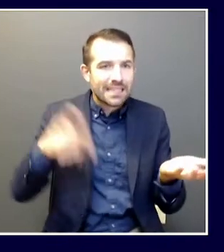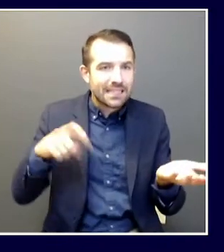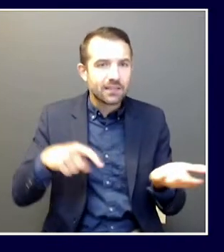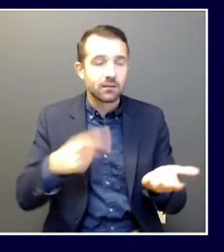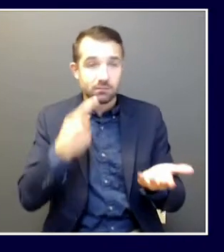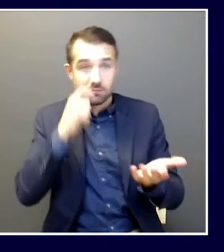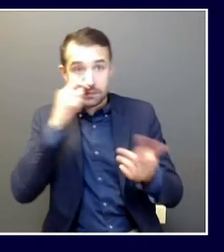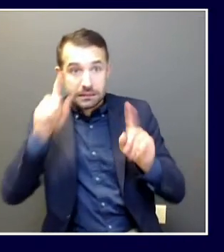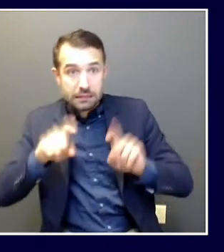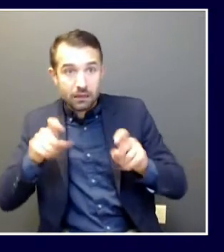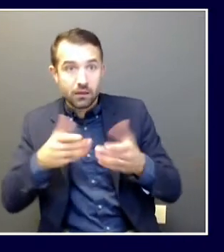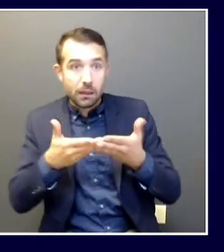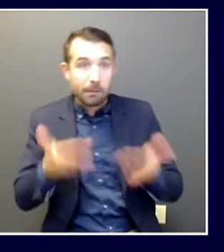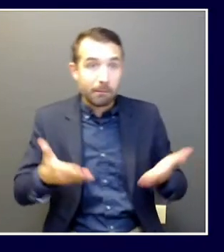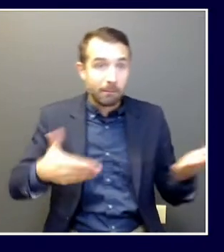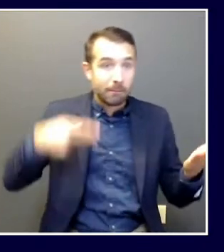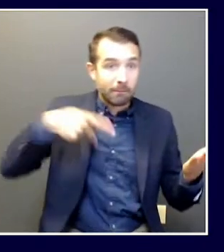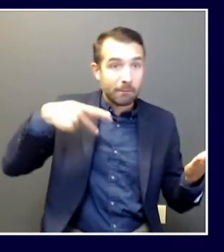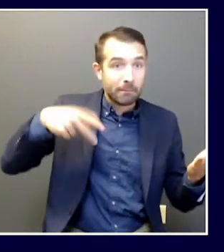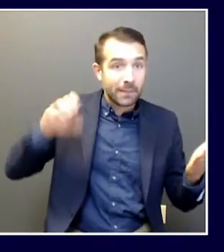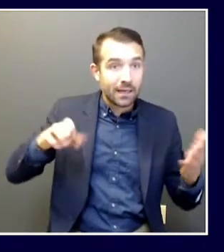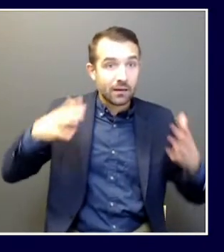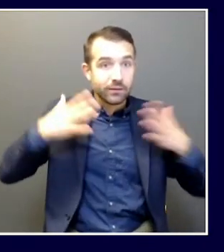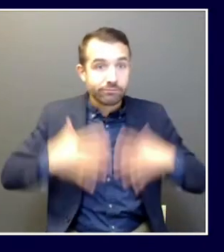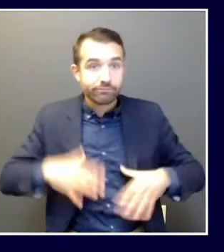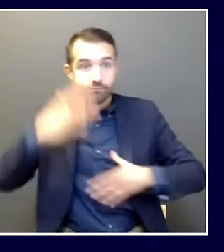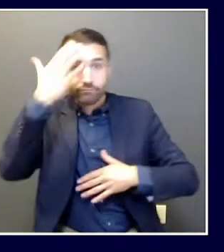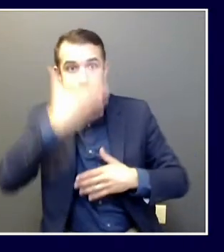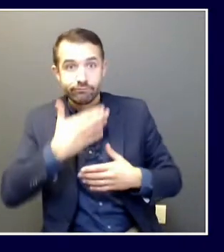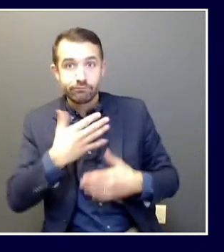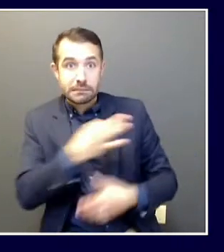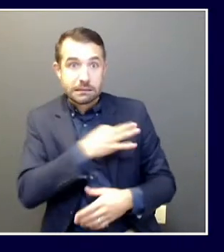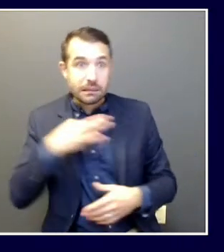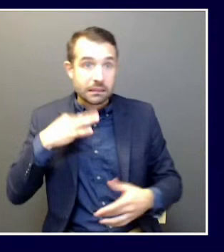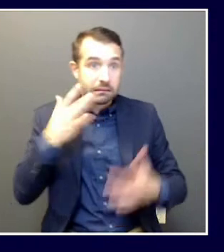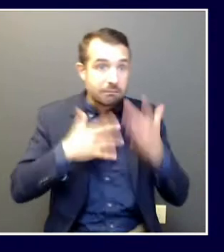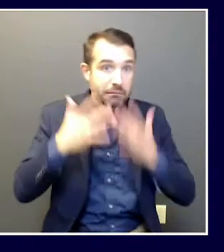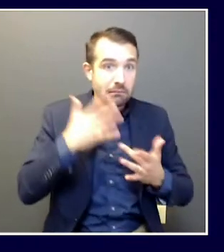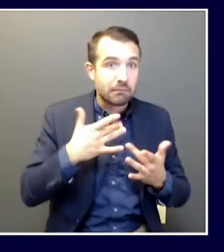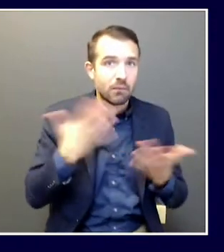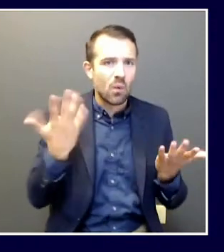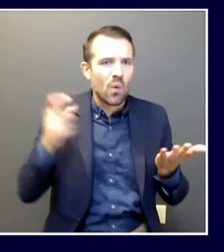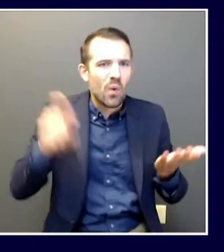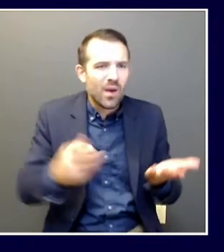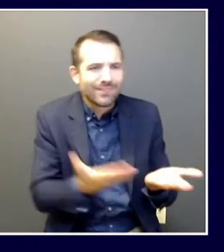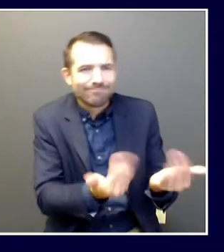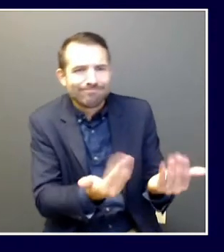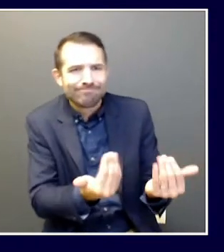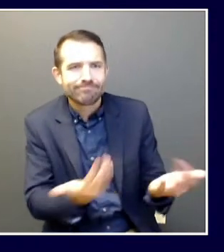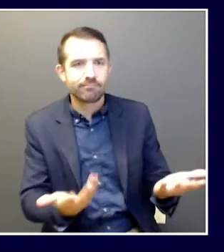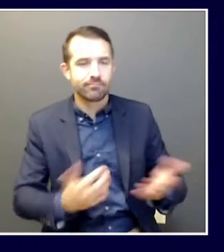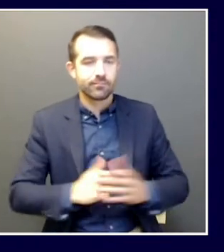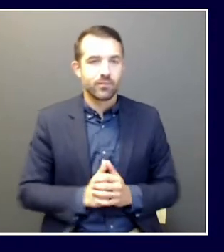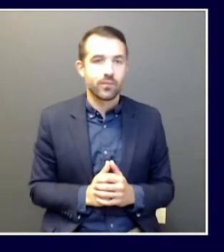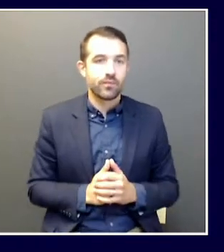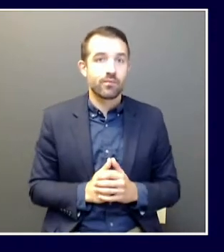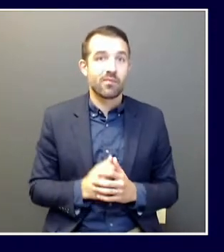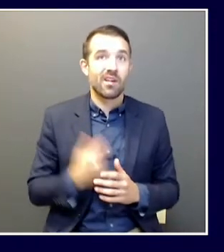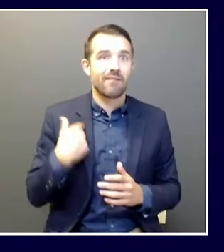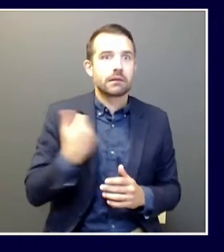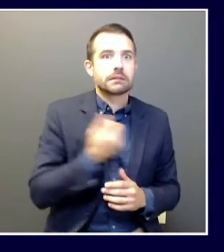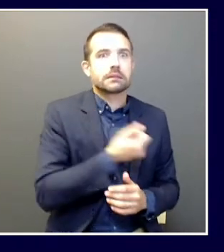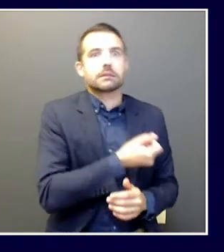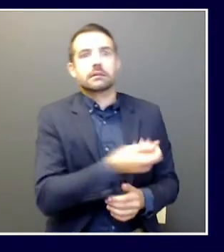Are you having staffing problems? And what can we do? We recently have been meeting with Central Maine Healthcare on its issues, which are